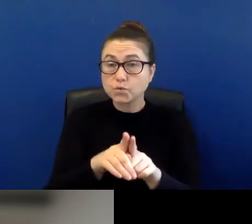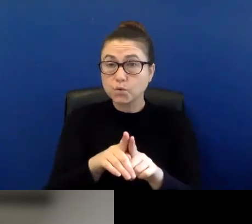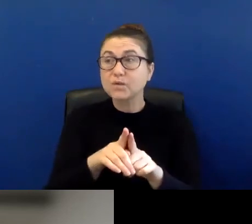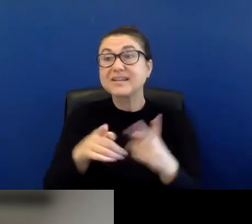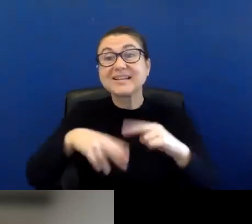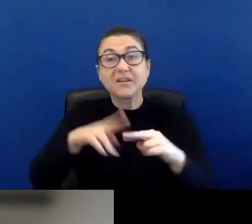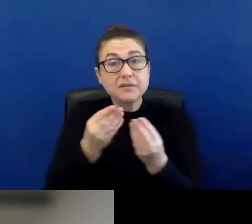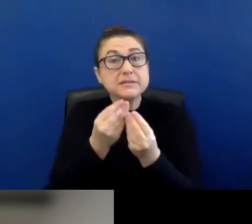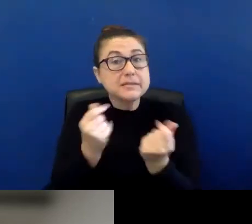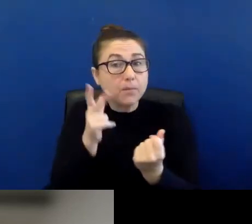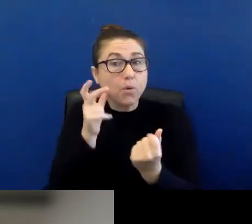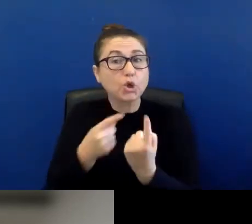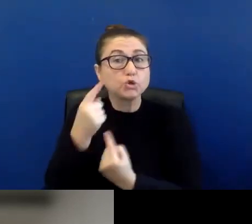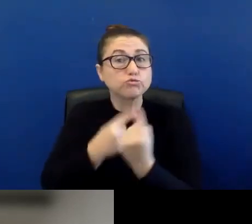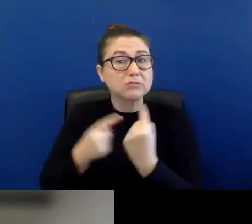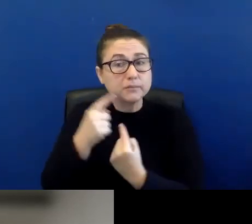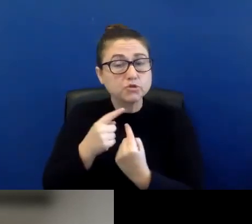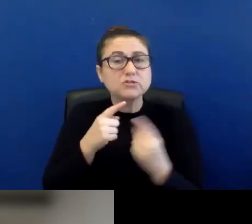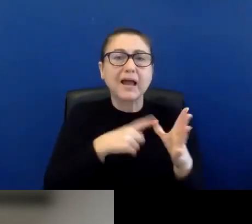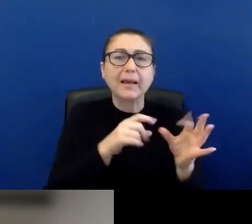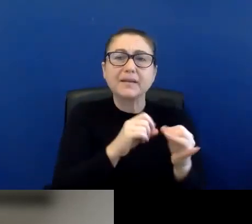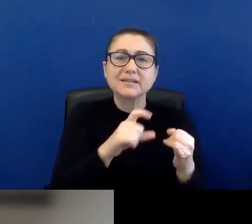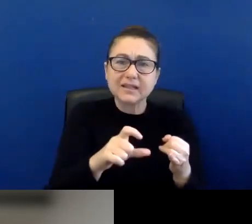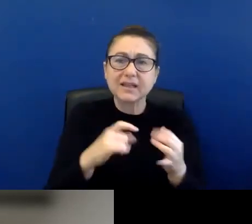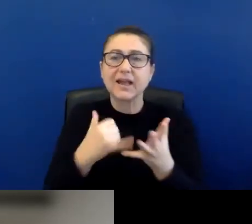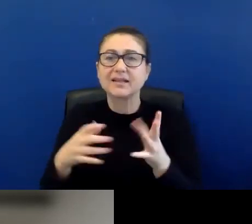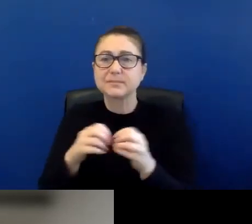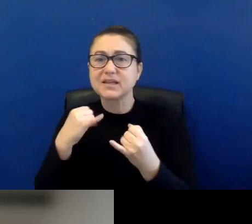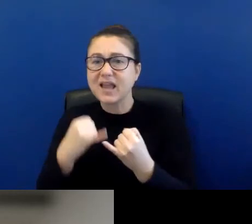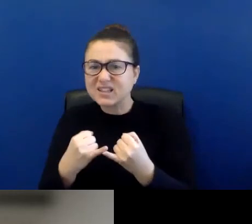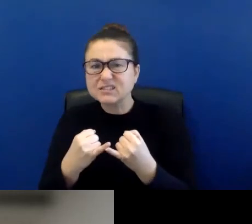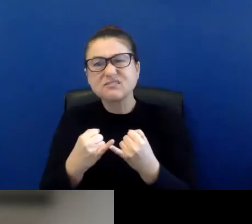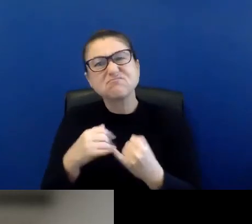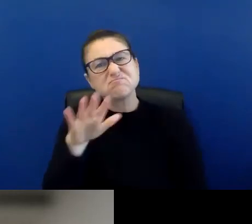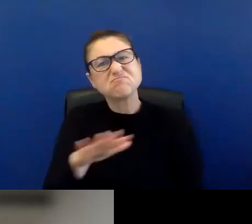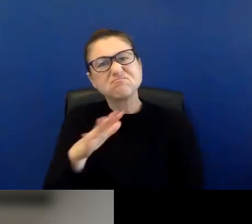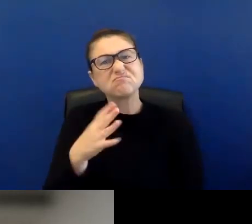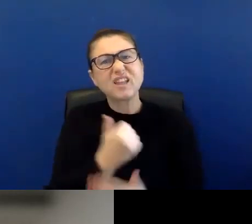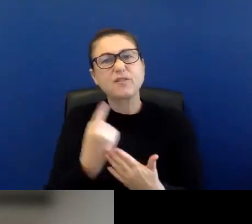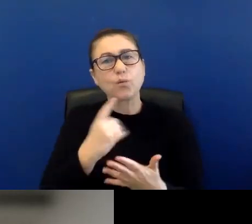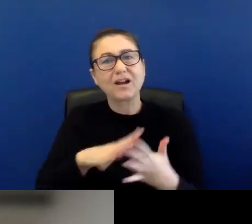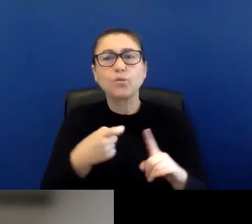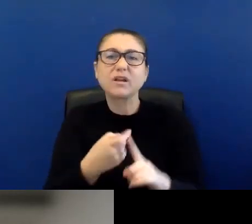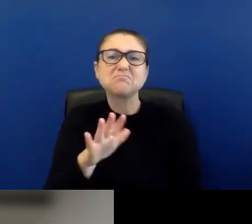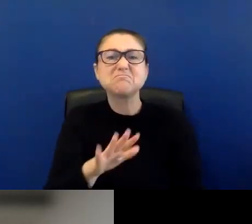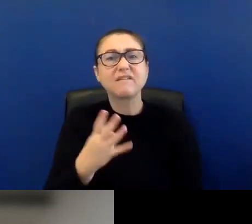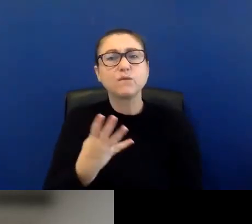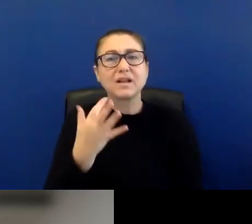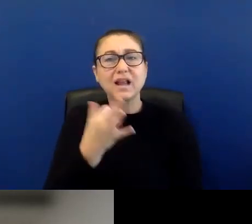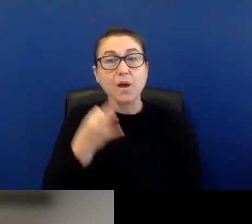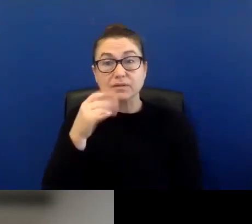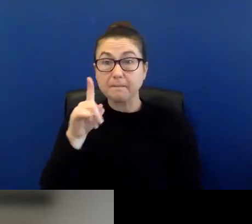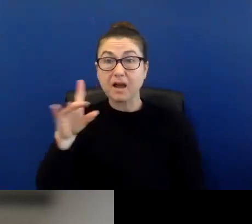audio description available on the ABC and SBS at an average of 14 hours per week, Australia is the